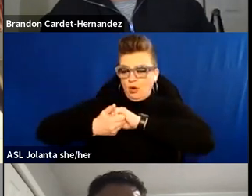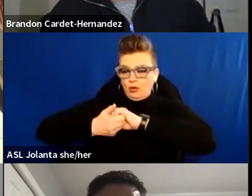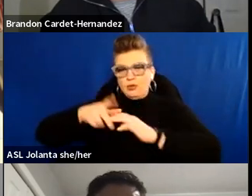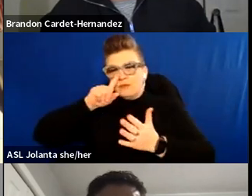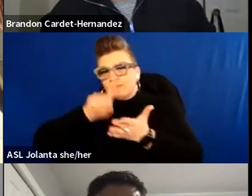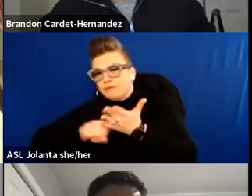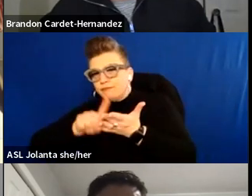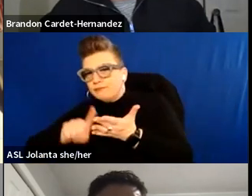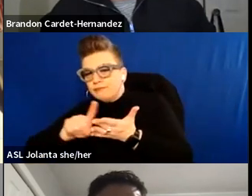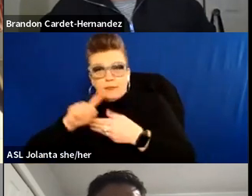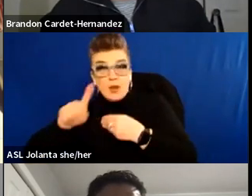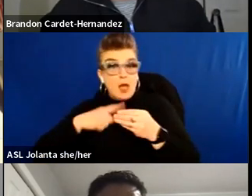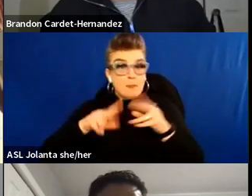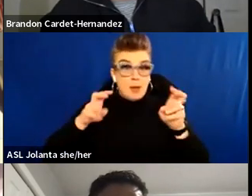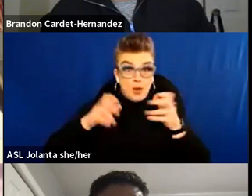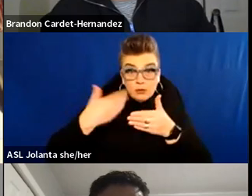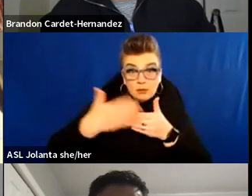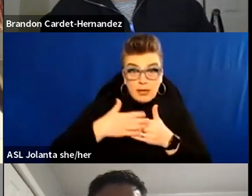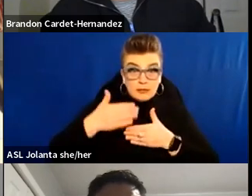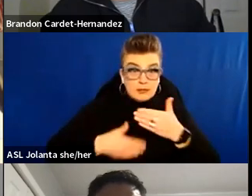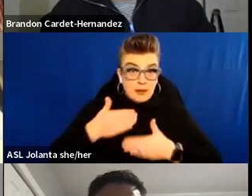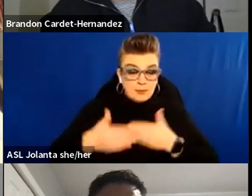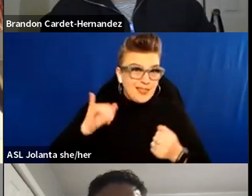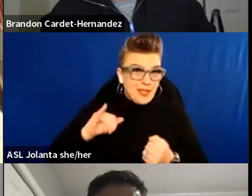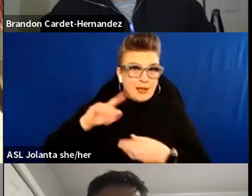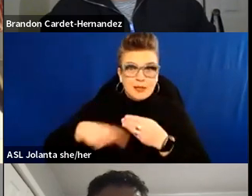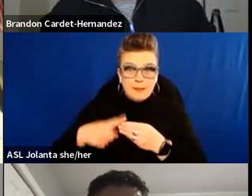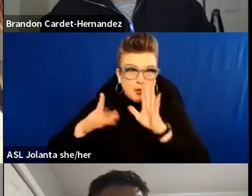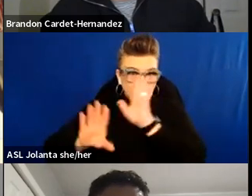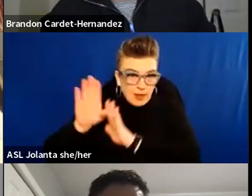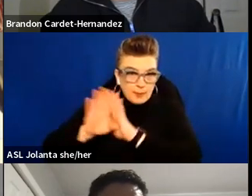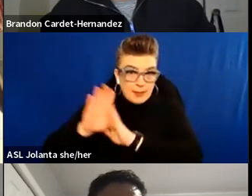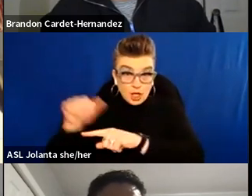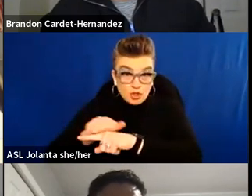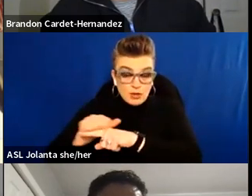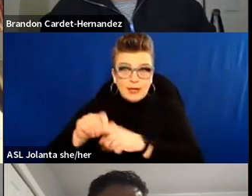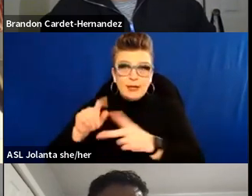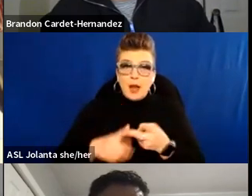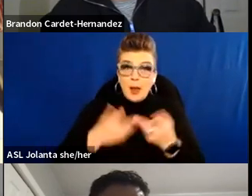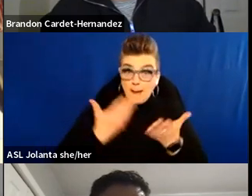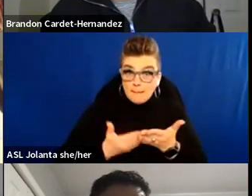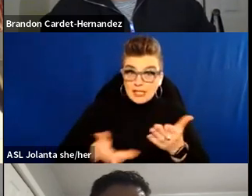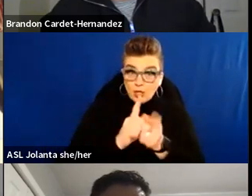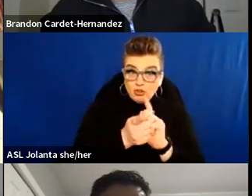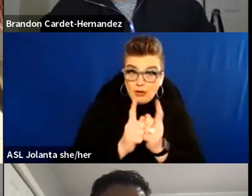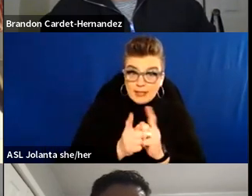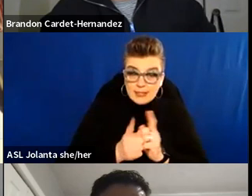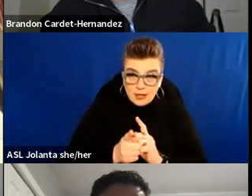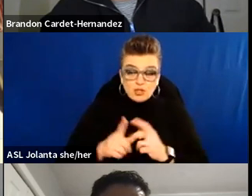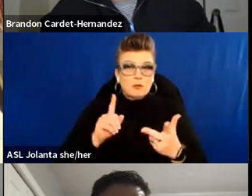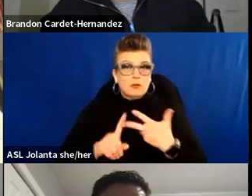our next steps which which are centered around on developing the training doing some more translation of materials preparing preparing pd